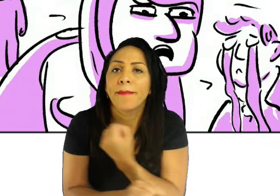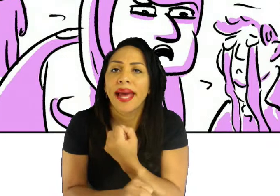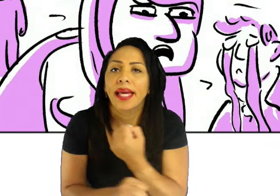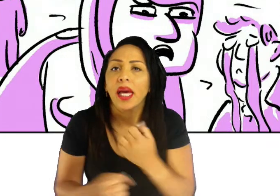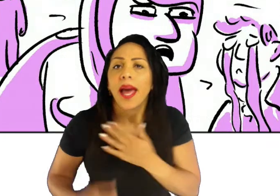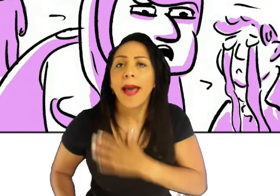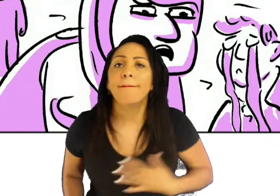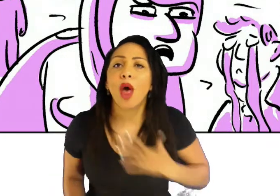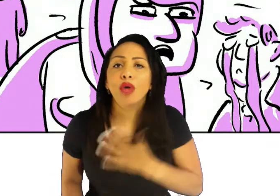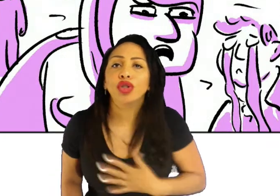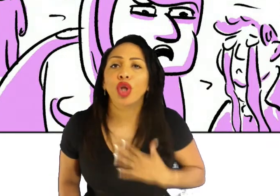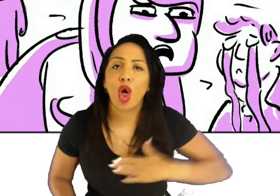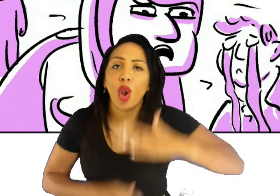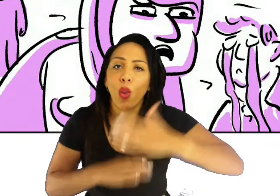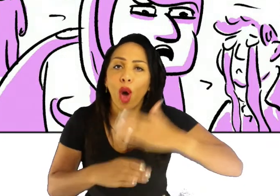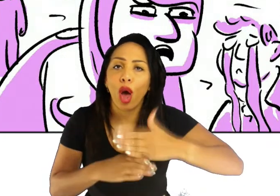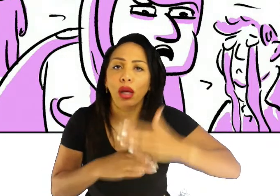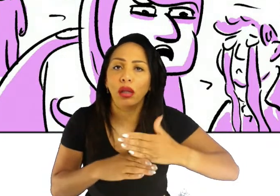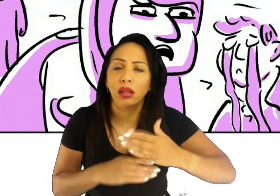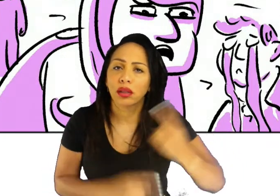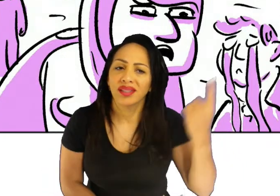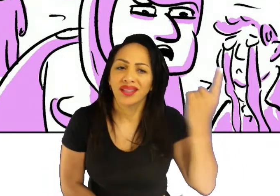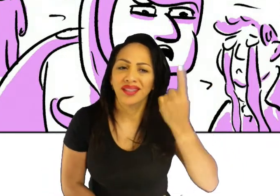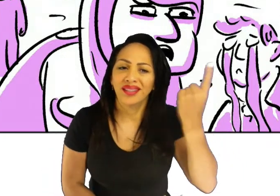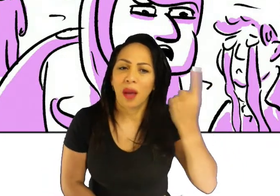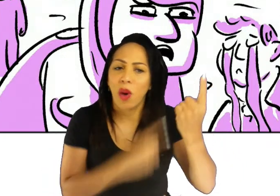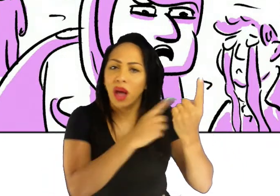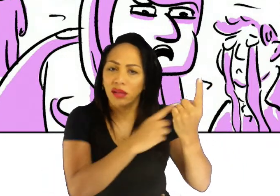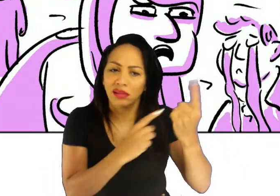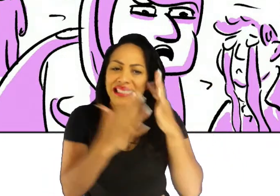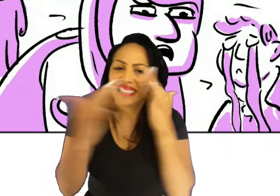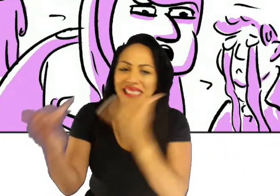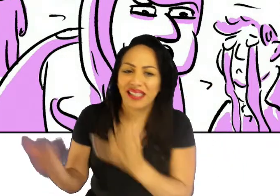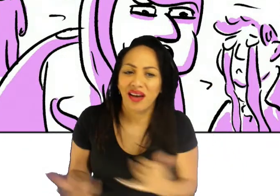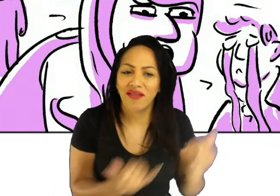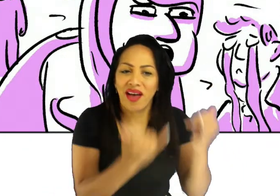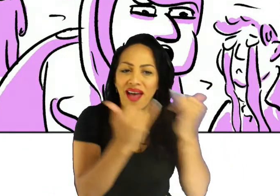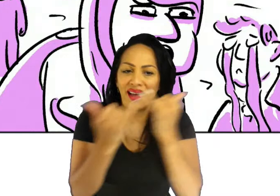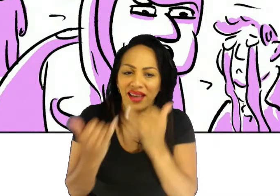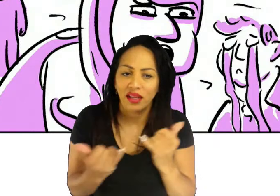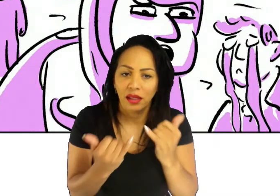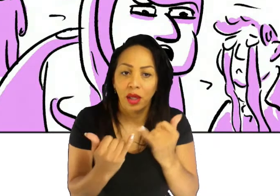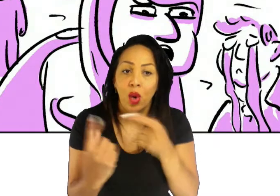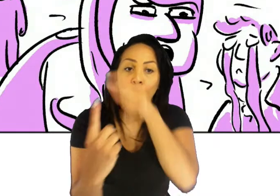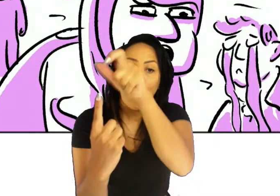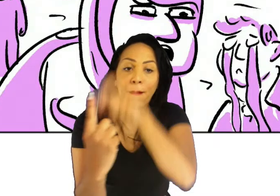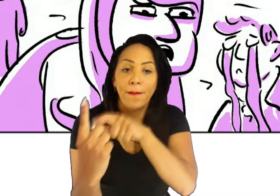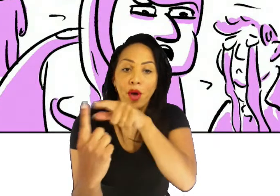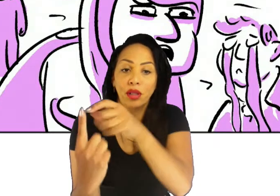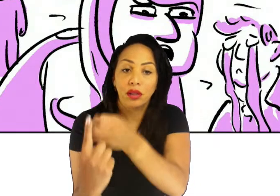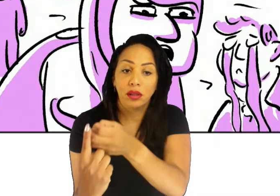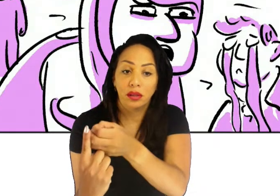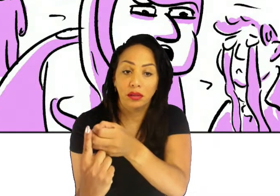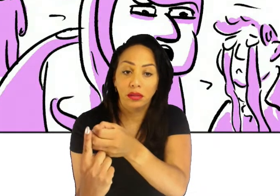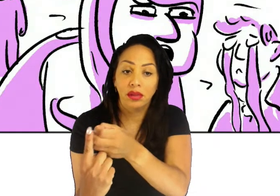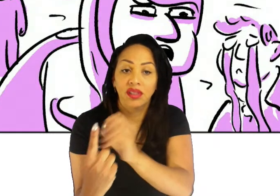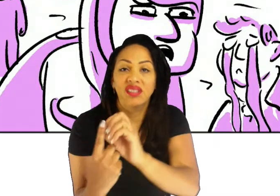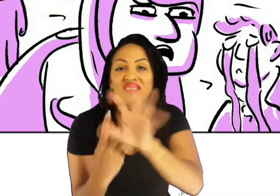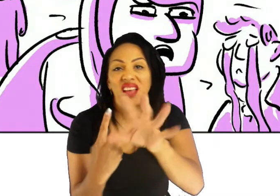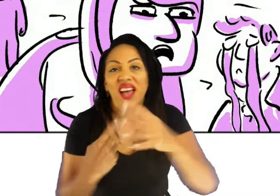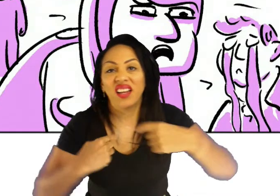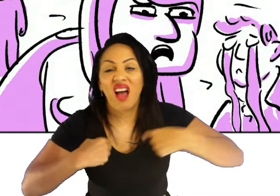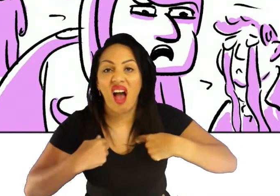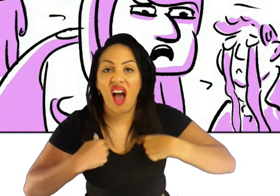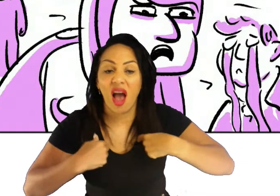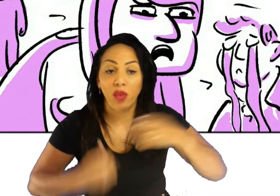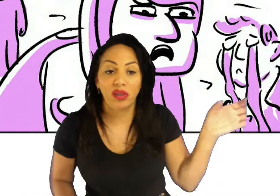respondent talked about how she was cast in a theatre production about a mother losing a child when she'd